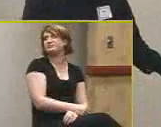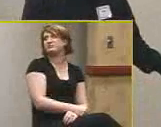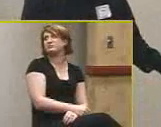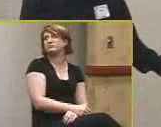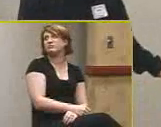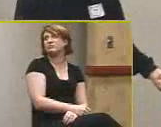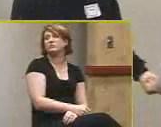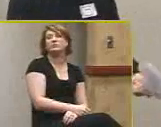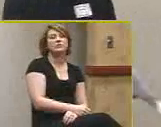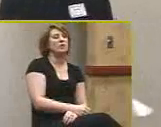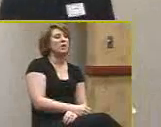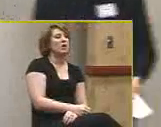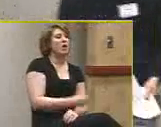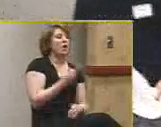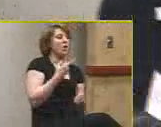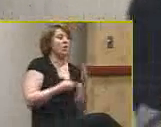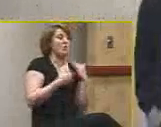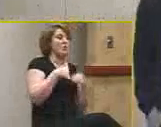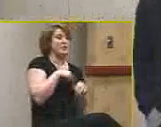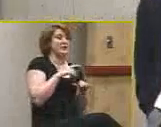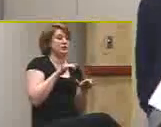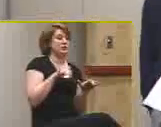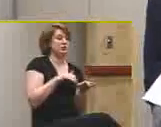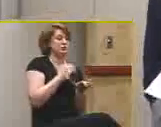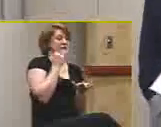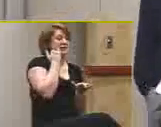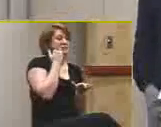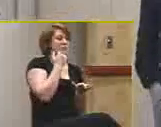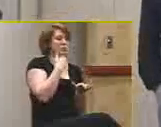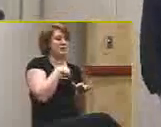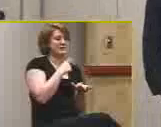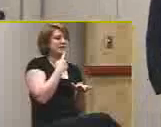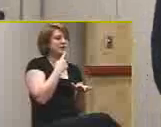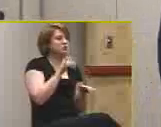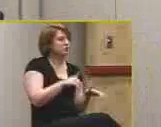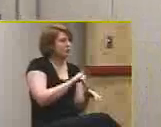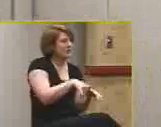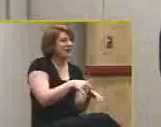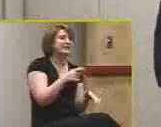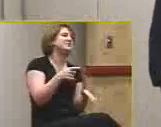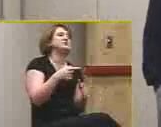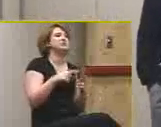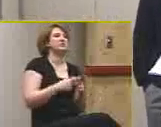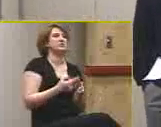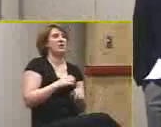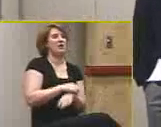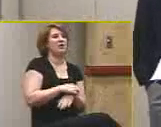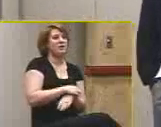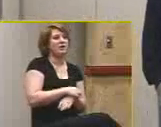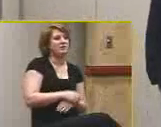What will we do if we say do this and he starts scratching at us?